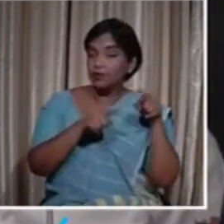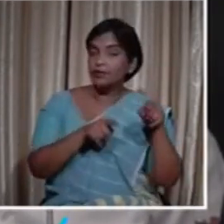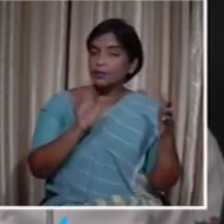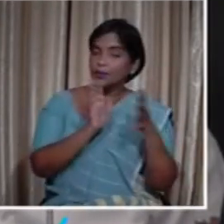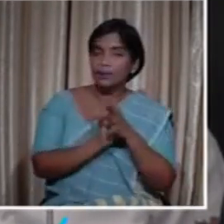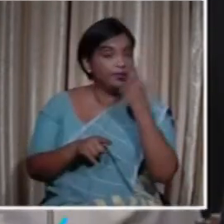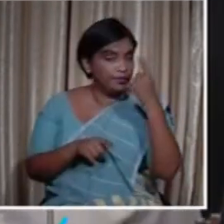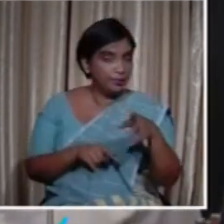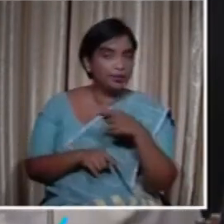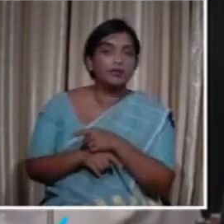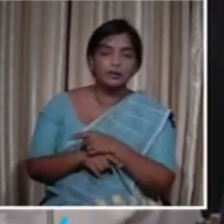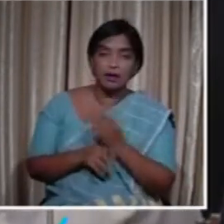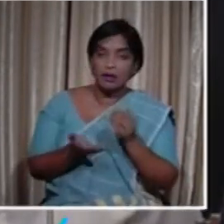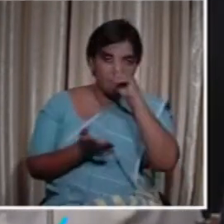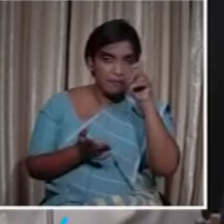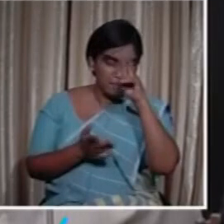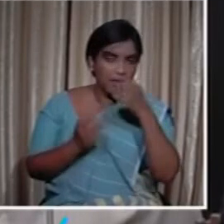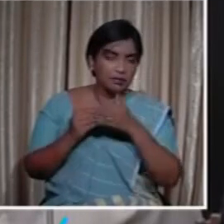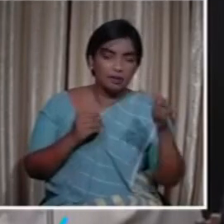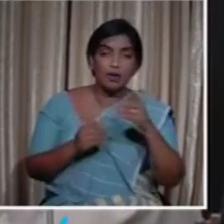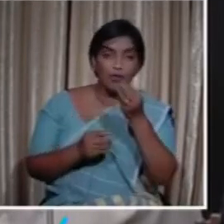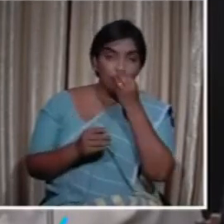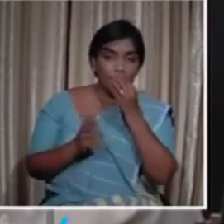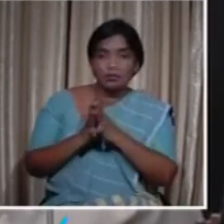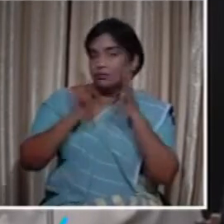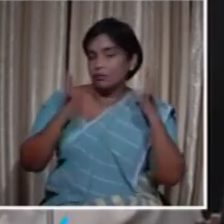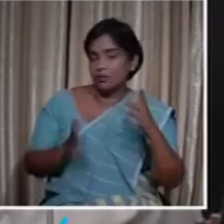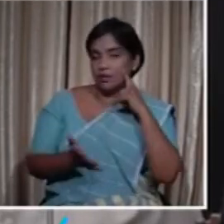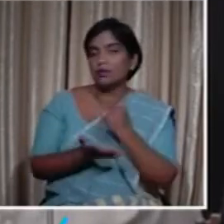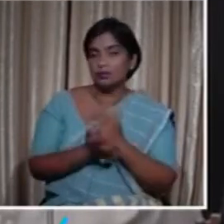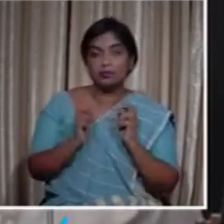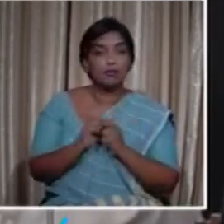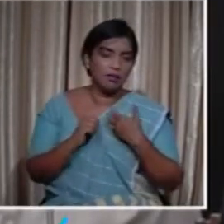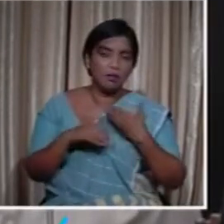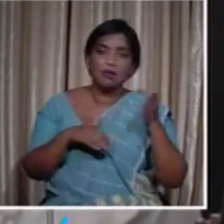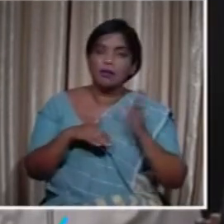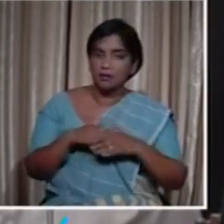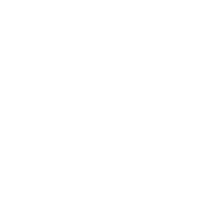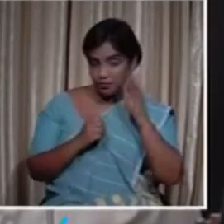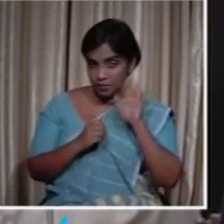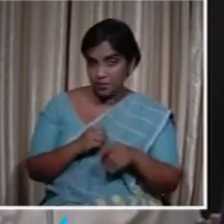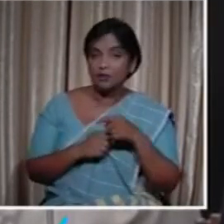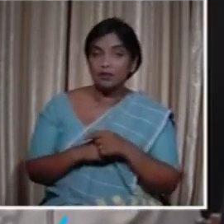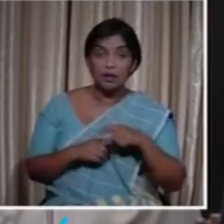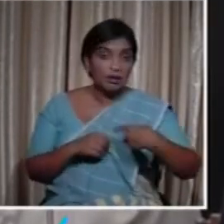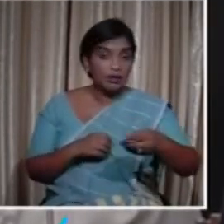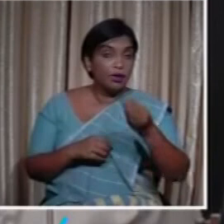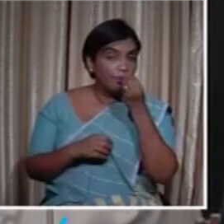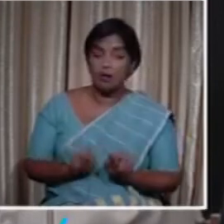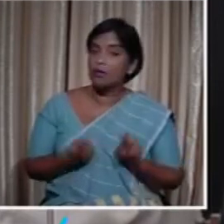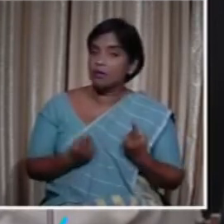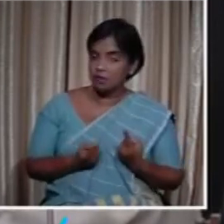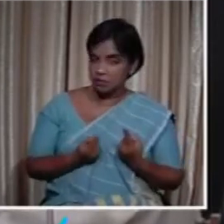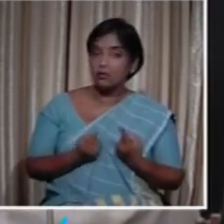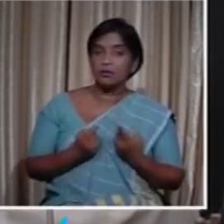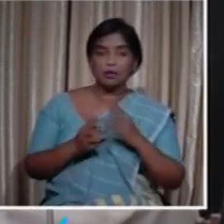boost local agriculture. It costs $600 million a year to import fertilizer for paddy, vegetables, fruits, other major crops as